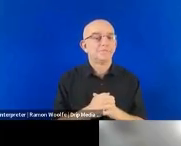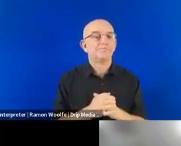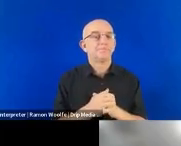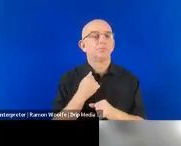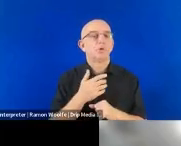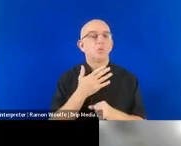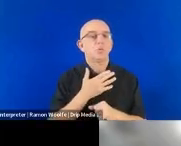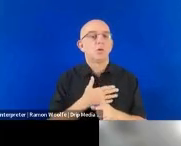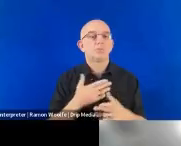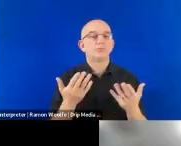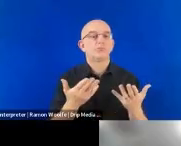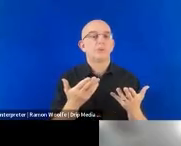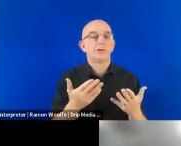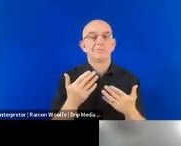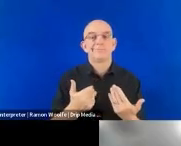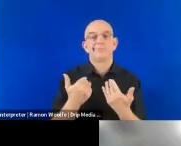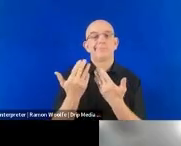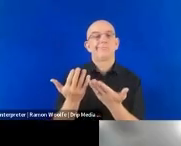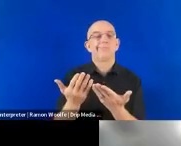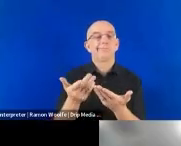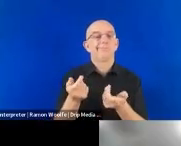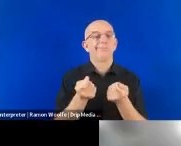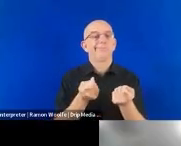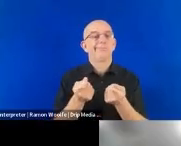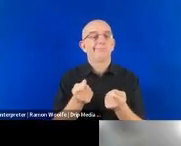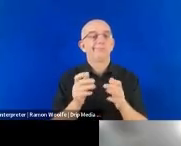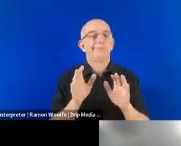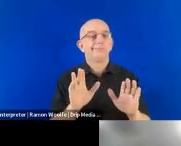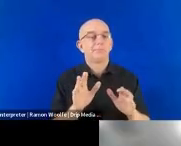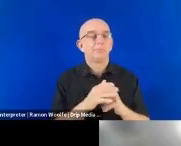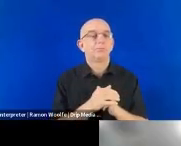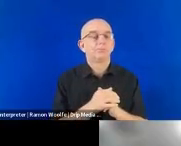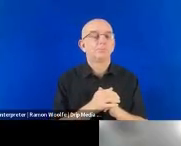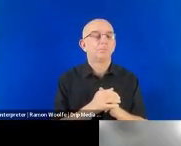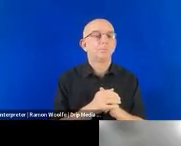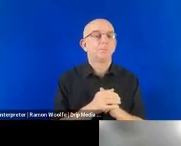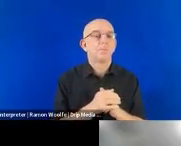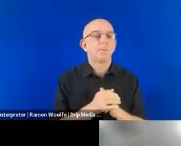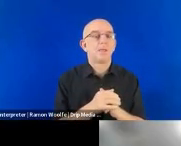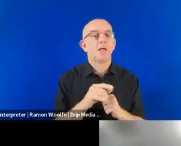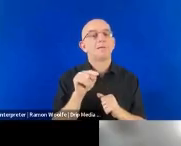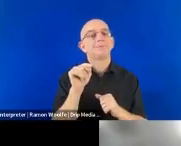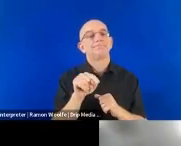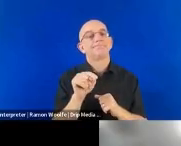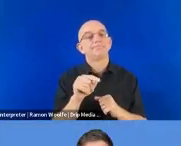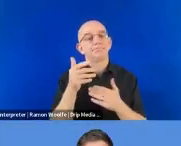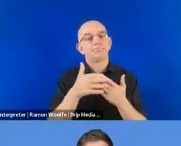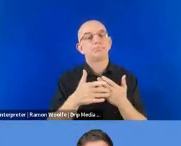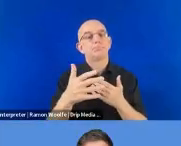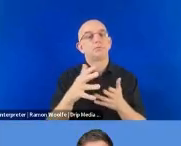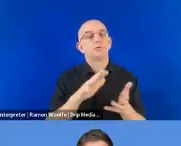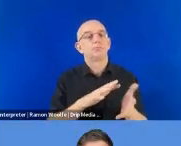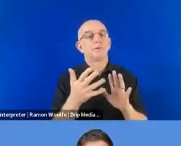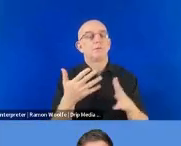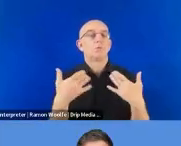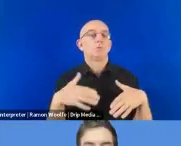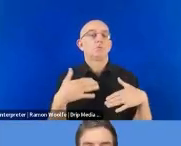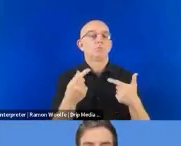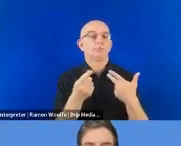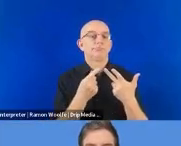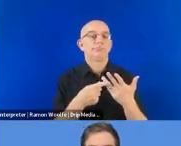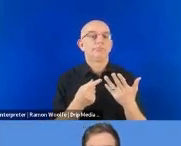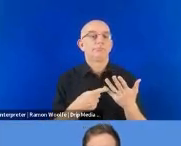you, and just mention that the future of Transform looks bright, and it can only grow bigger because